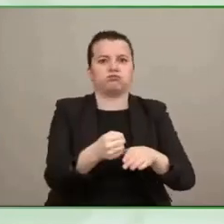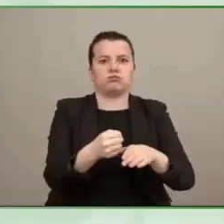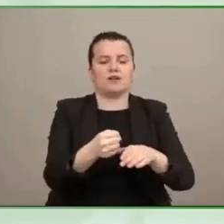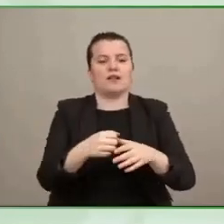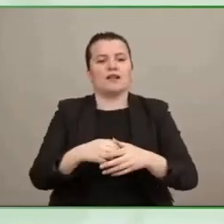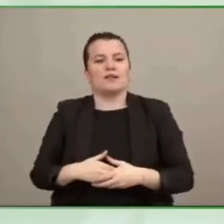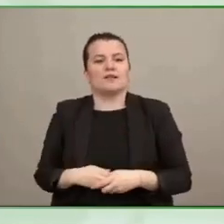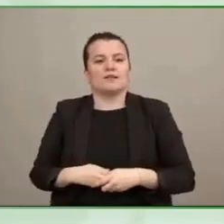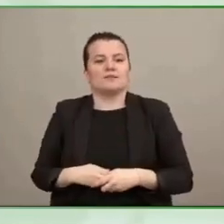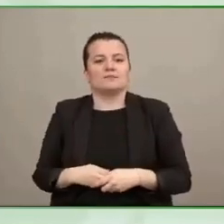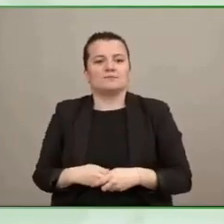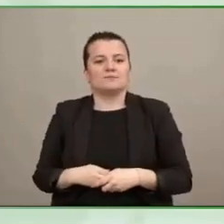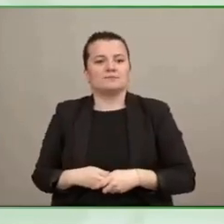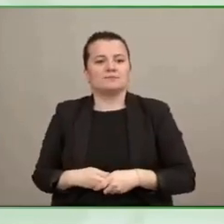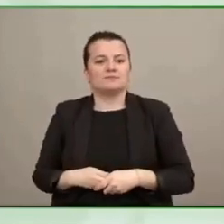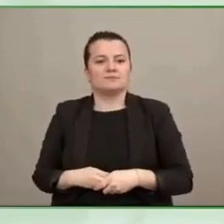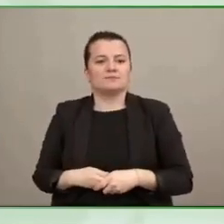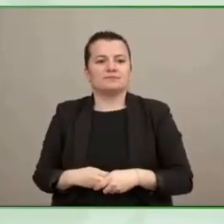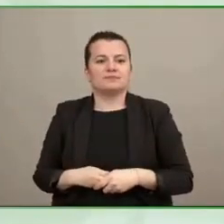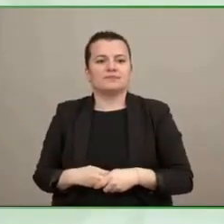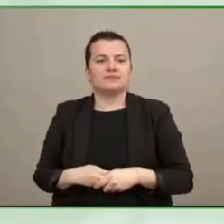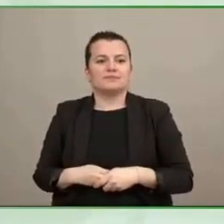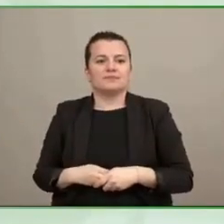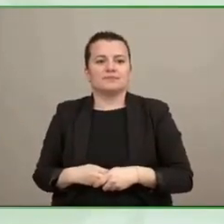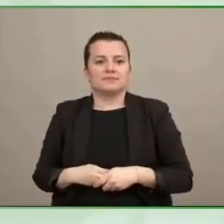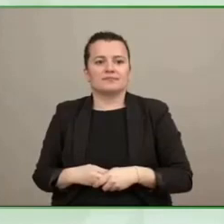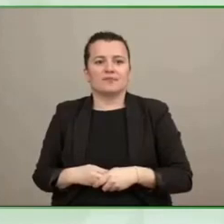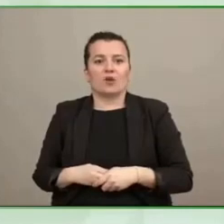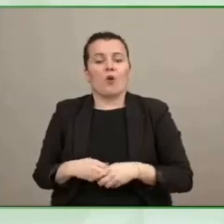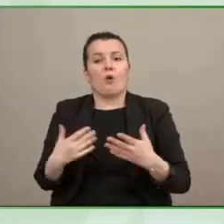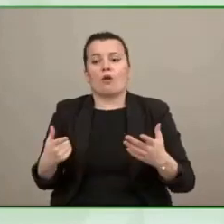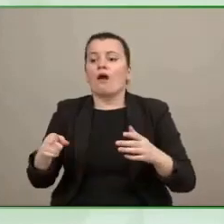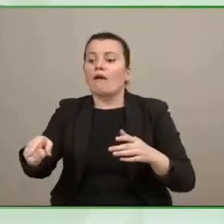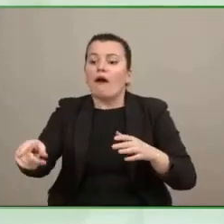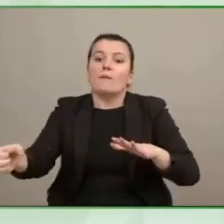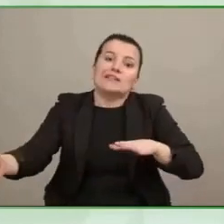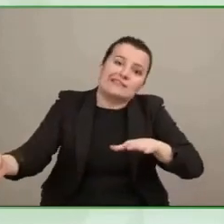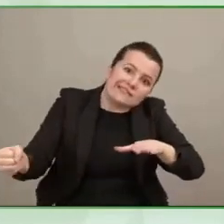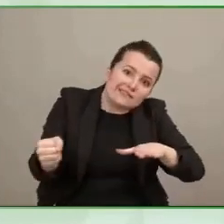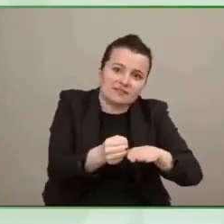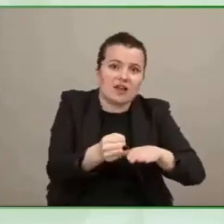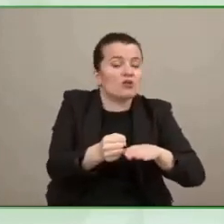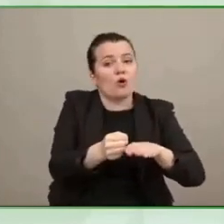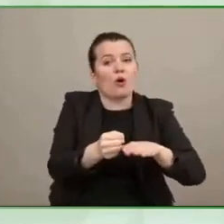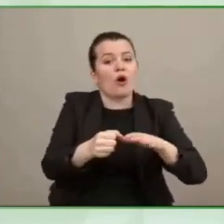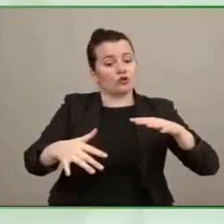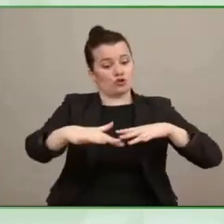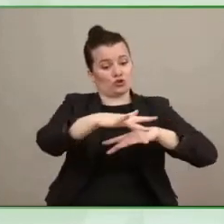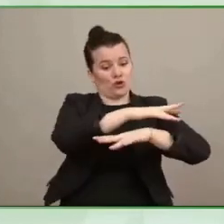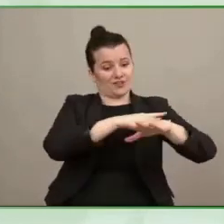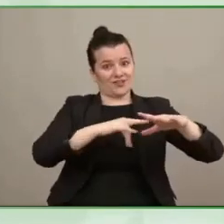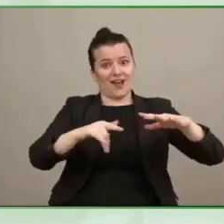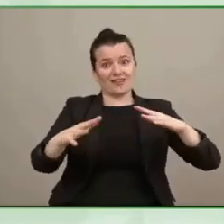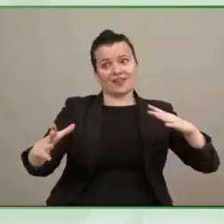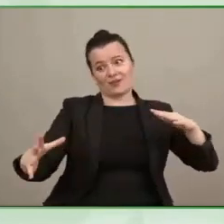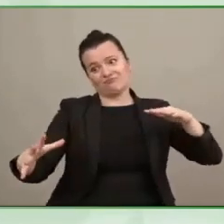Bring the society to integrate with them within their organization, their DPOs, because make